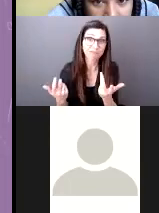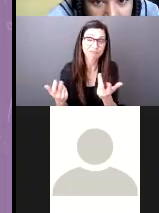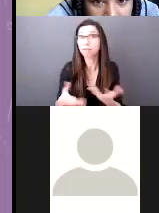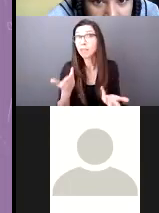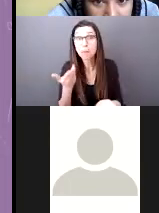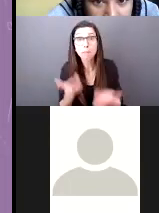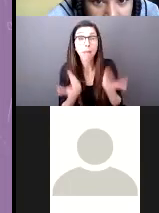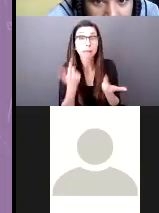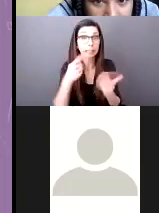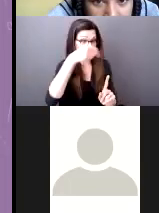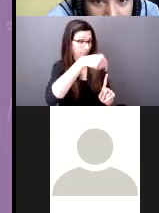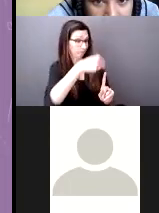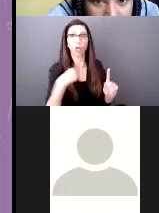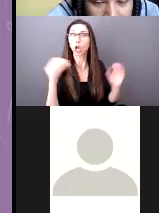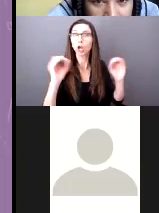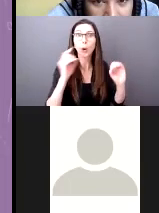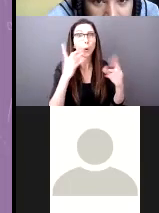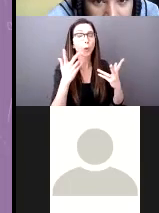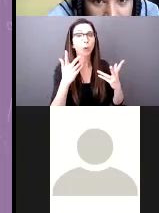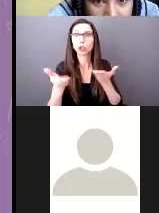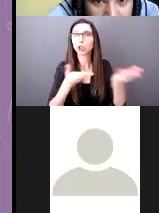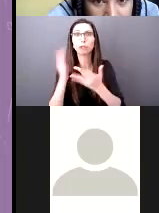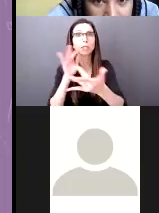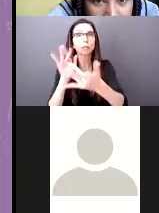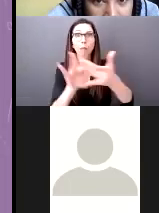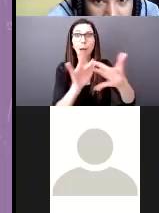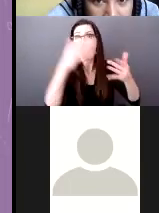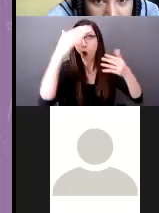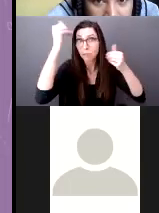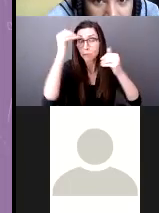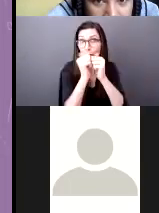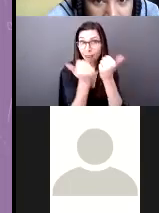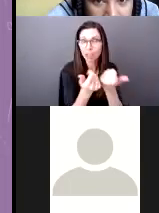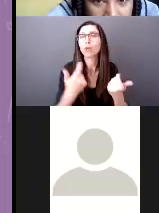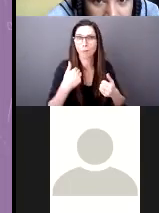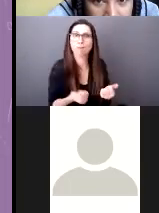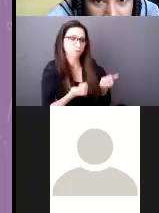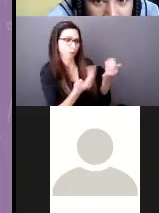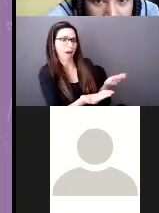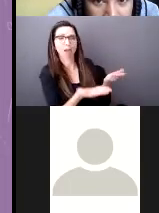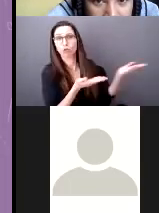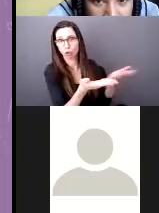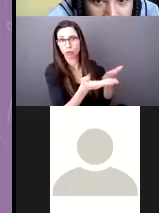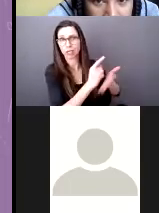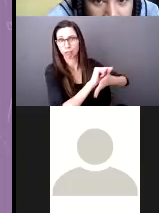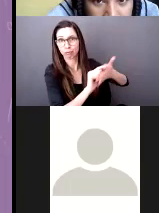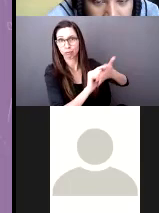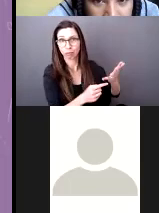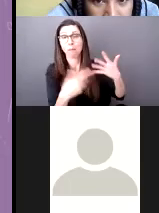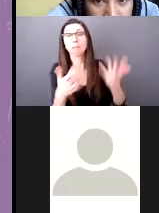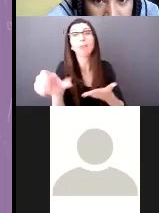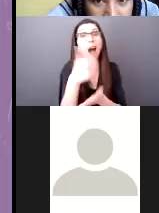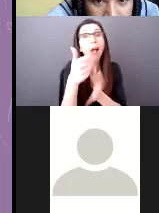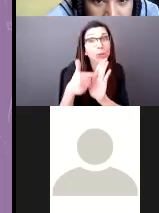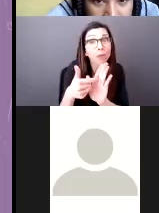and referral. We also had an increase in calls for caregivers who, were not able to go